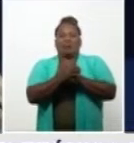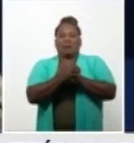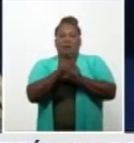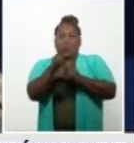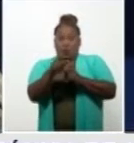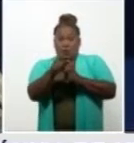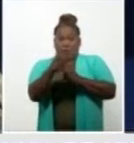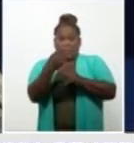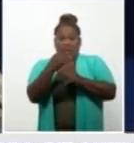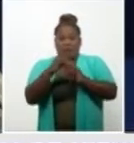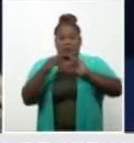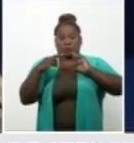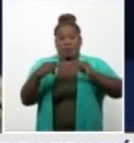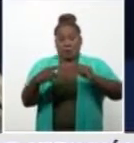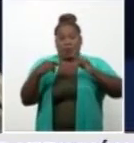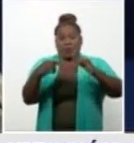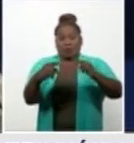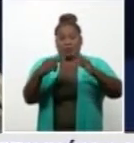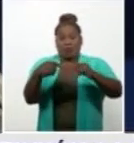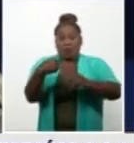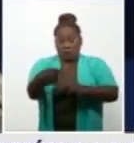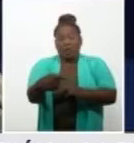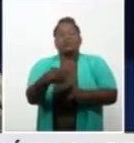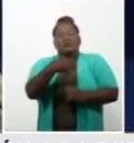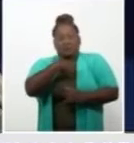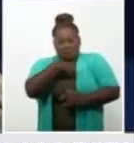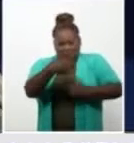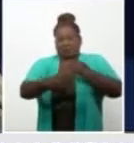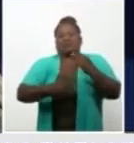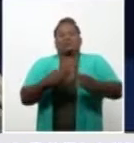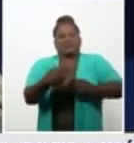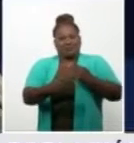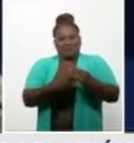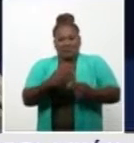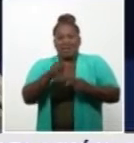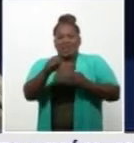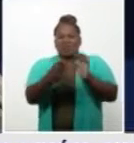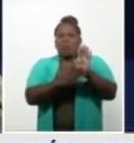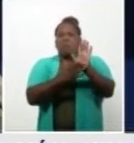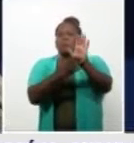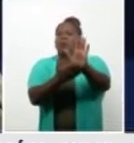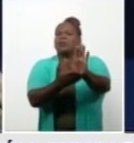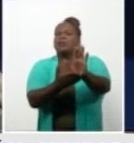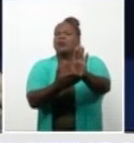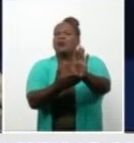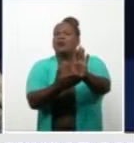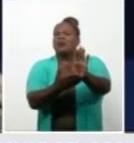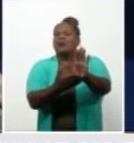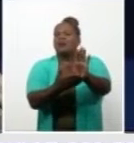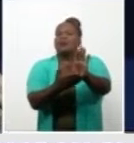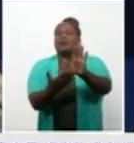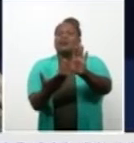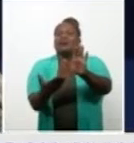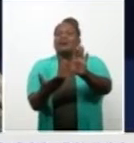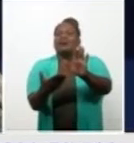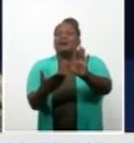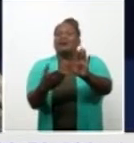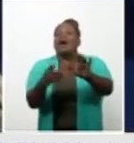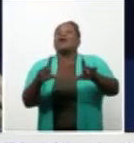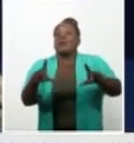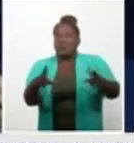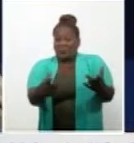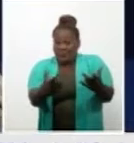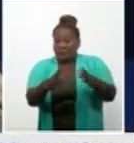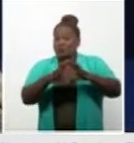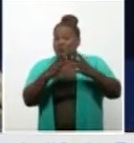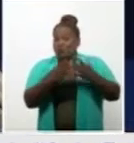feasible. 11 territories in our country have demonstrated it. It's true that certain places do have